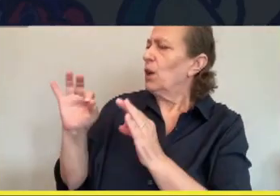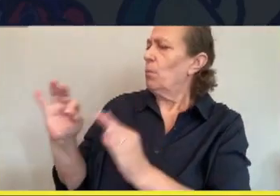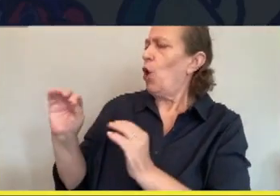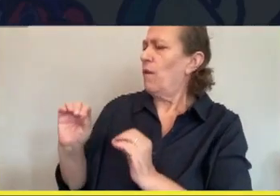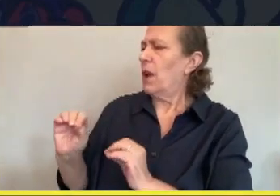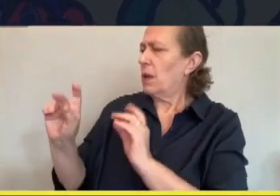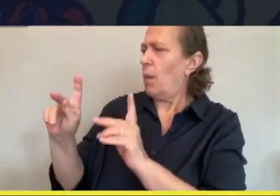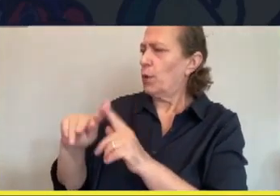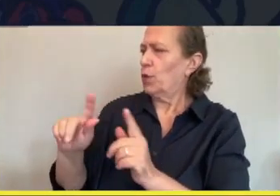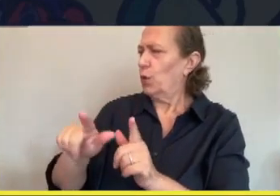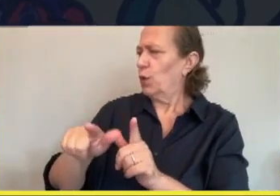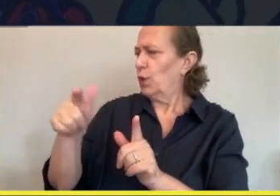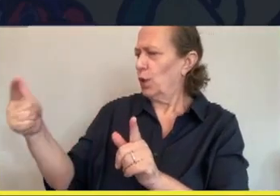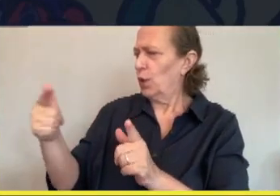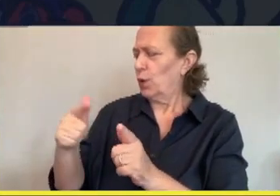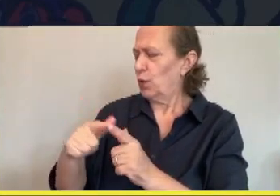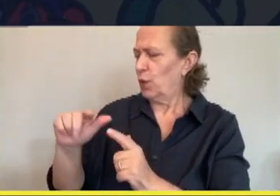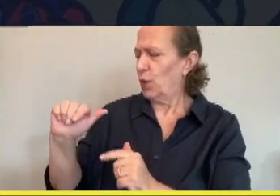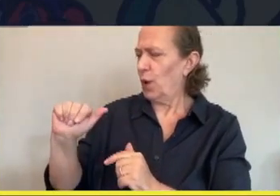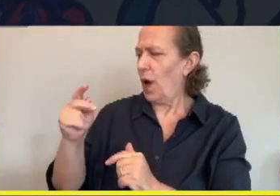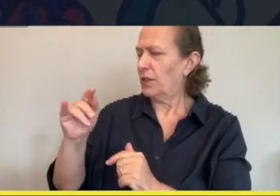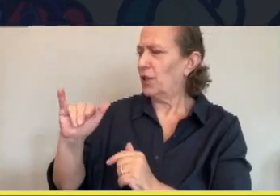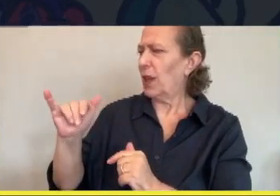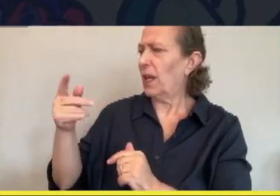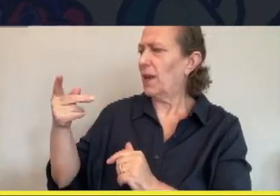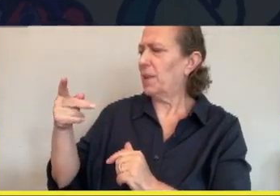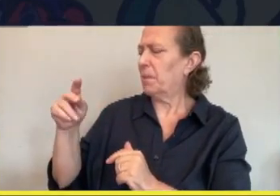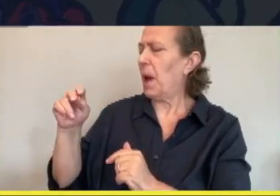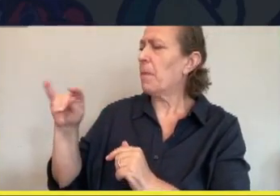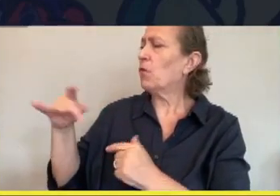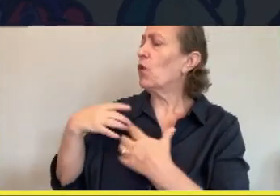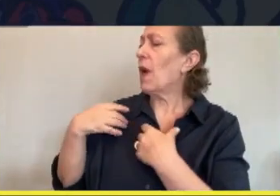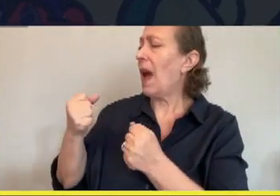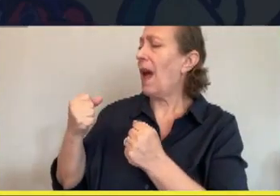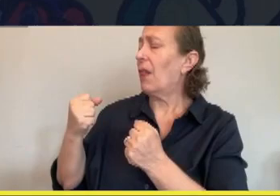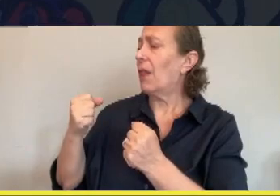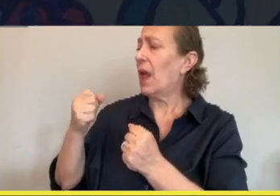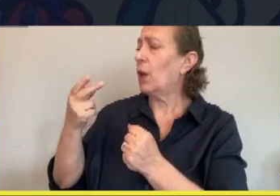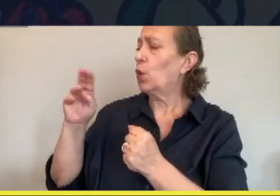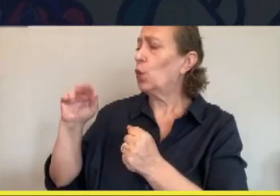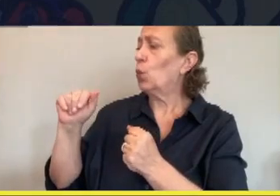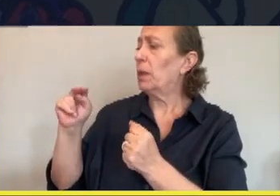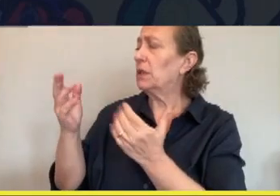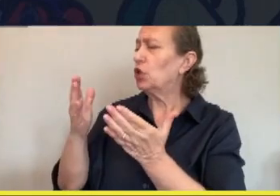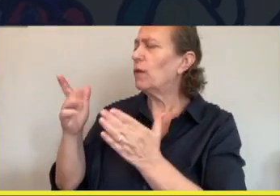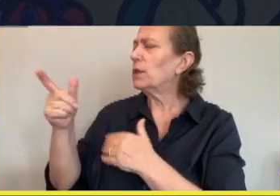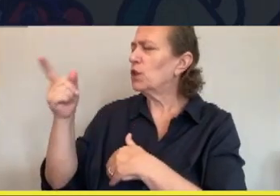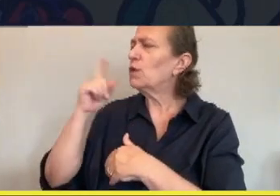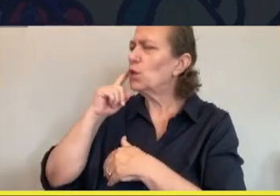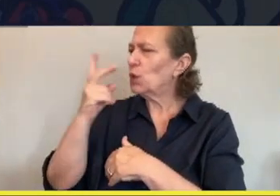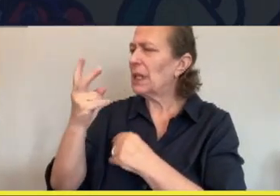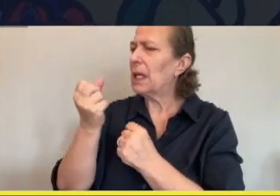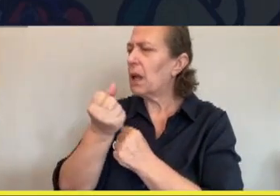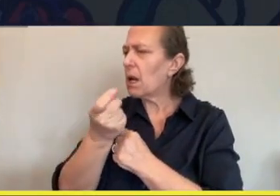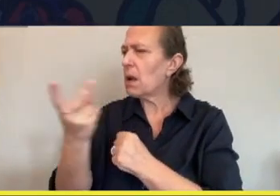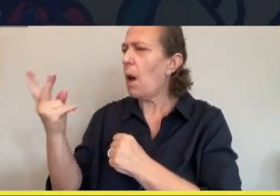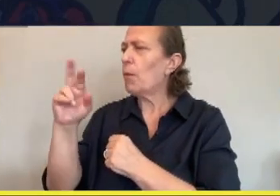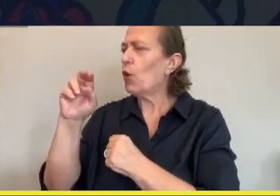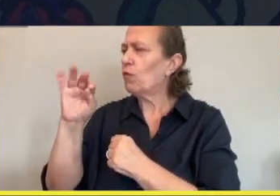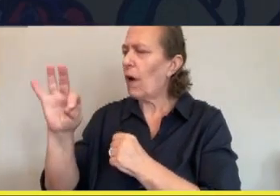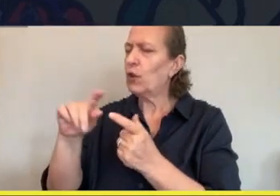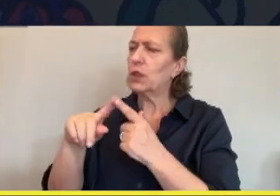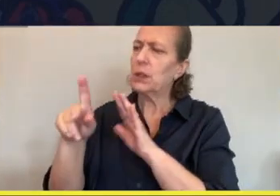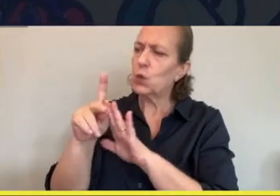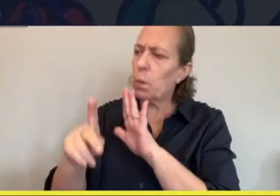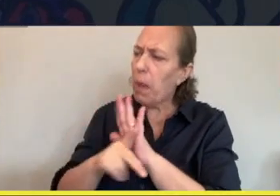Forber-Pratt within the Department of Health and Human Services. You've heard already a number of references to policy, and